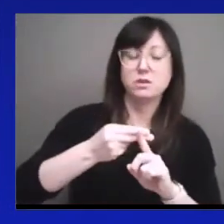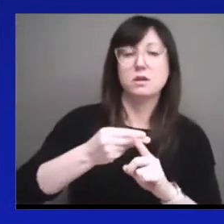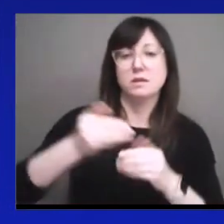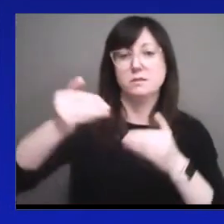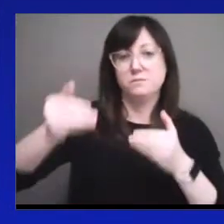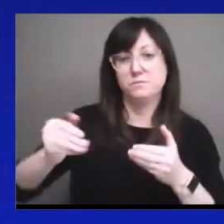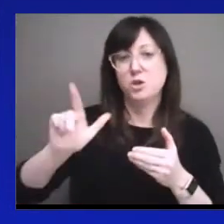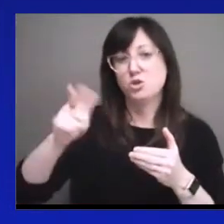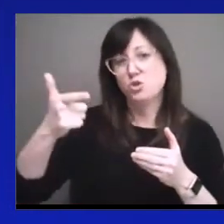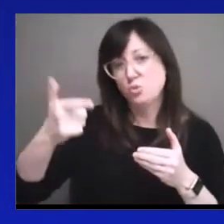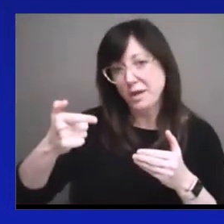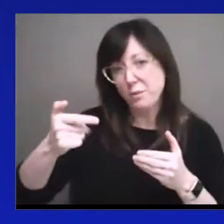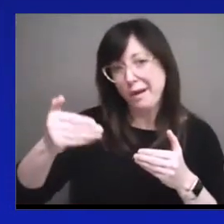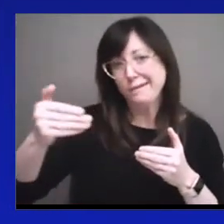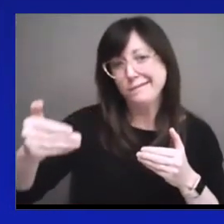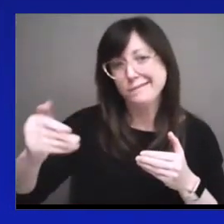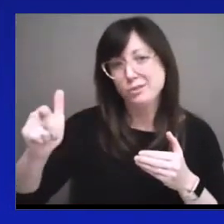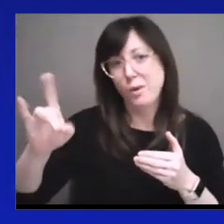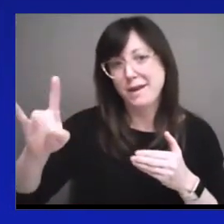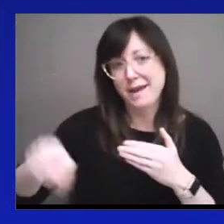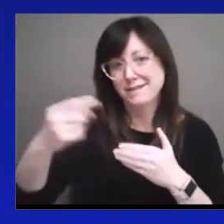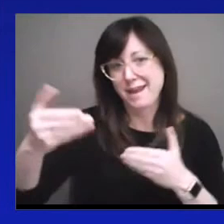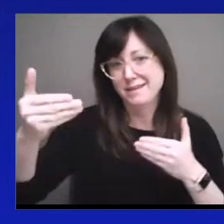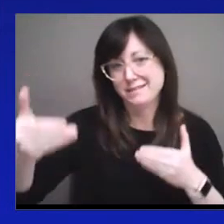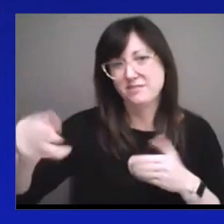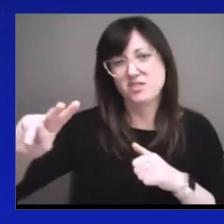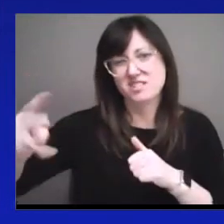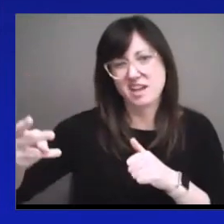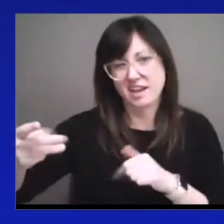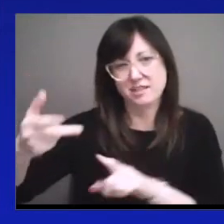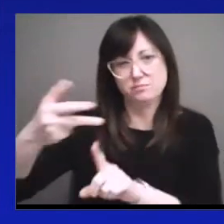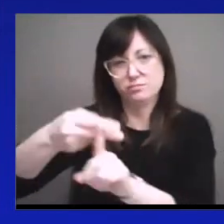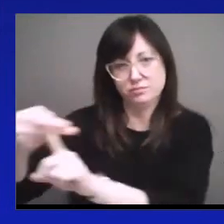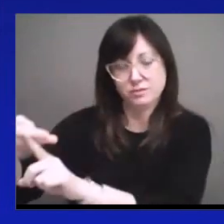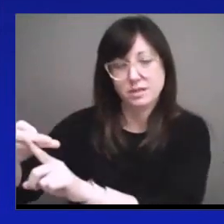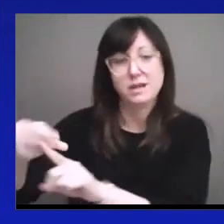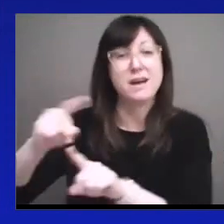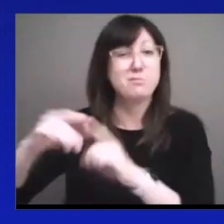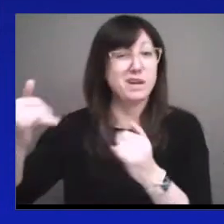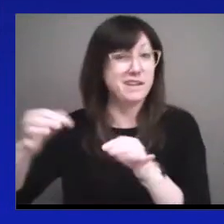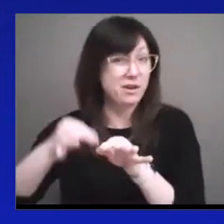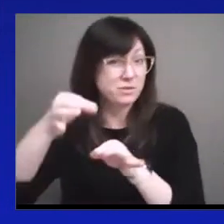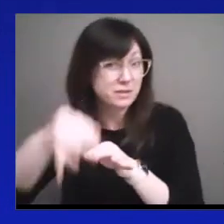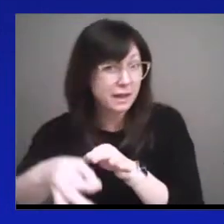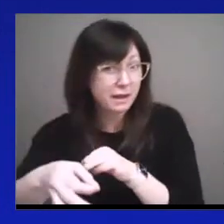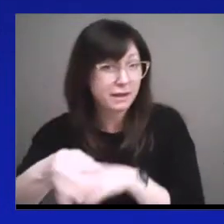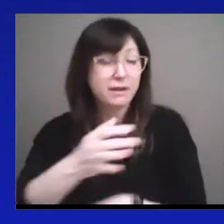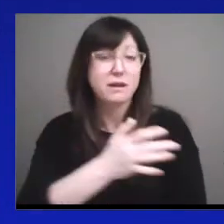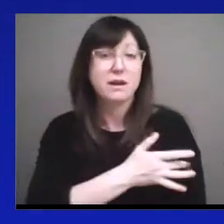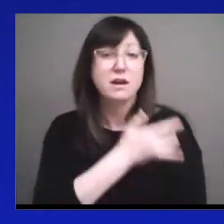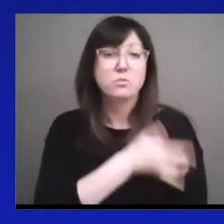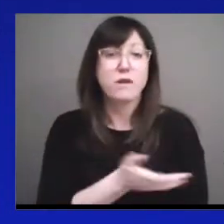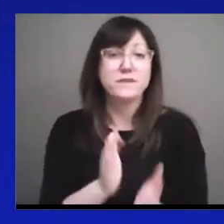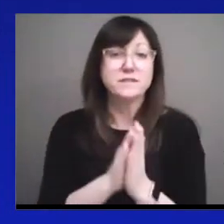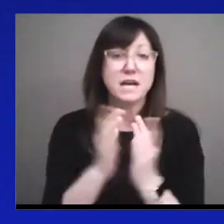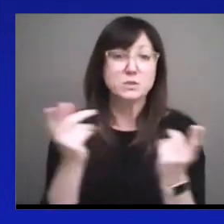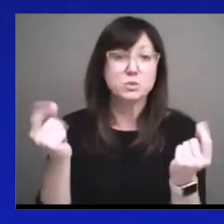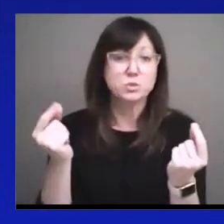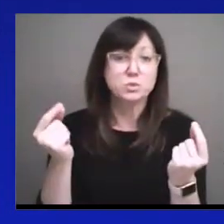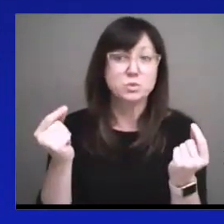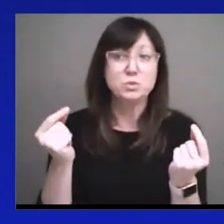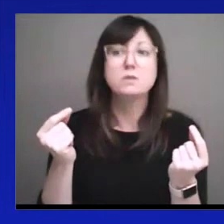28 days. Now, because of the delay, and this is what the province has asked us to do, we'll be